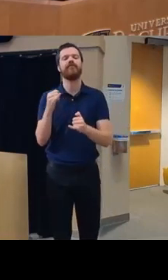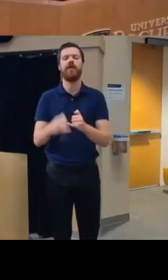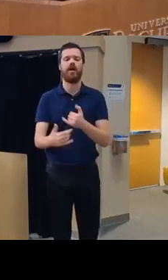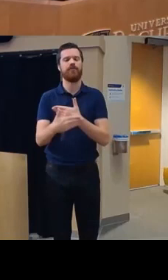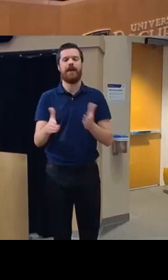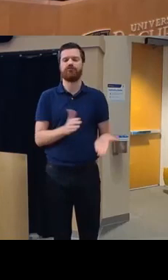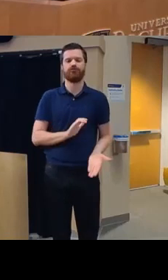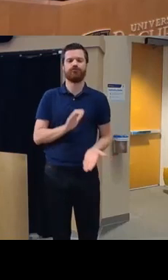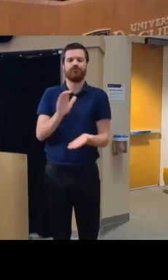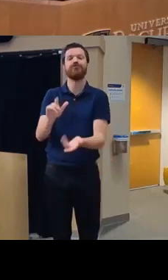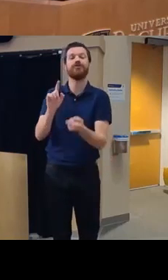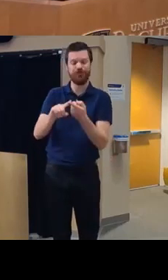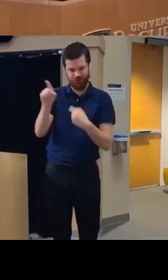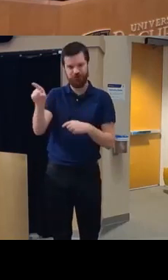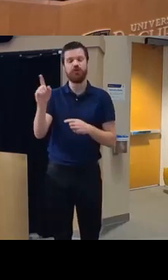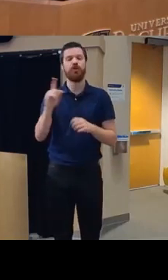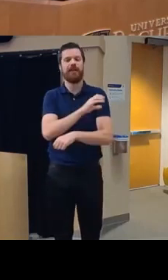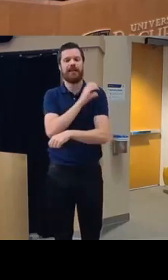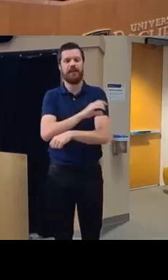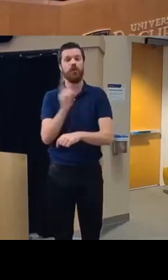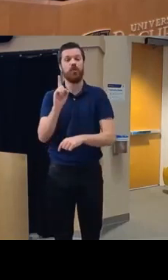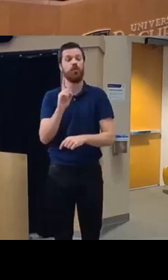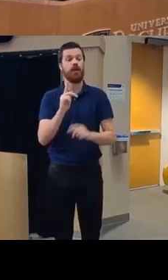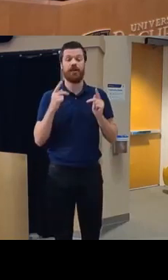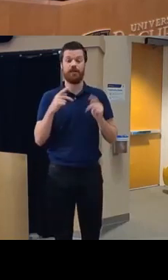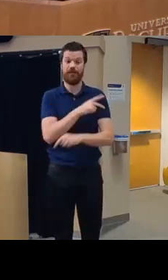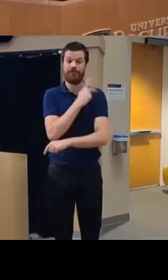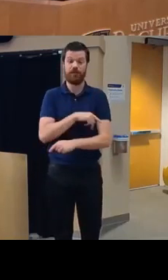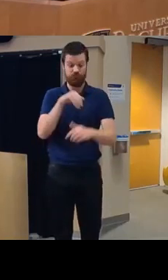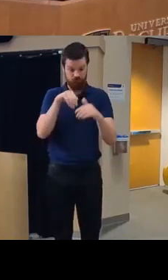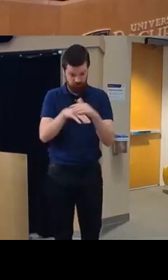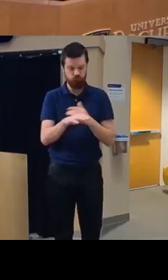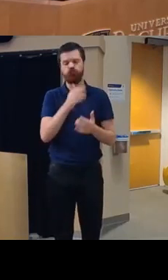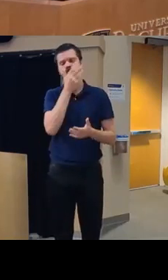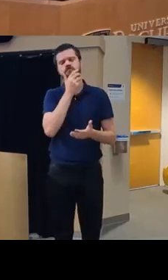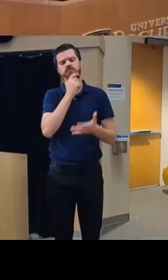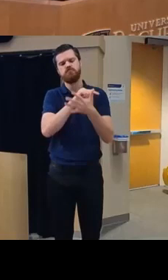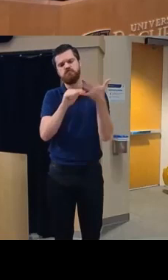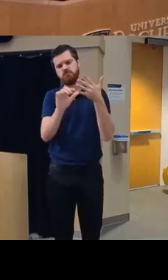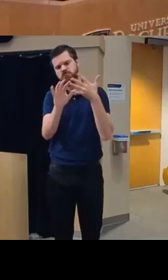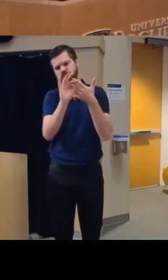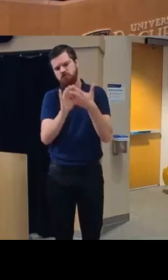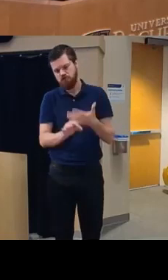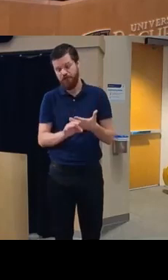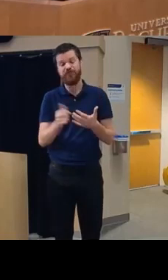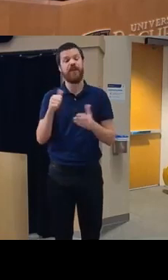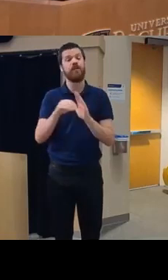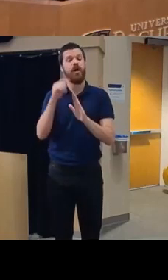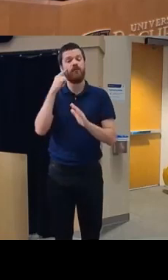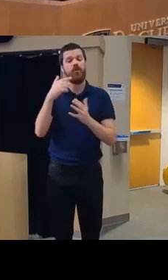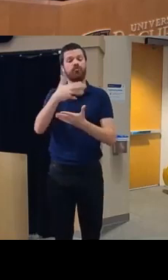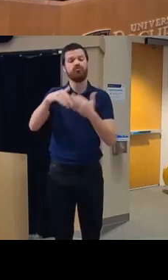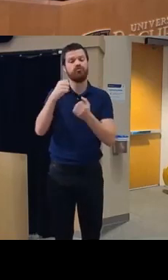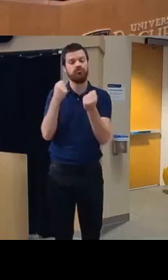patients can select behavior change most relevant to them? And any thoughts of including a model for social support or social connection? Yeah, so it's a